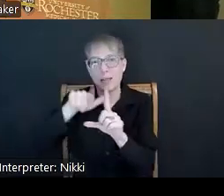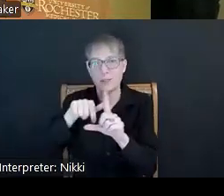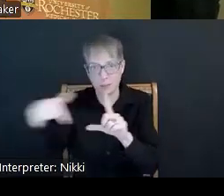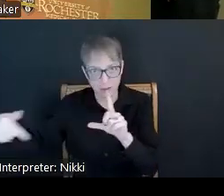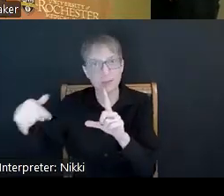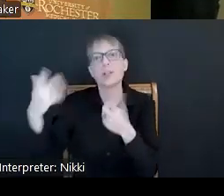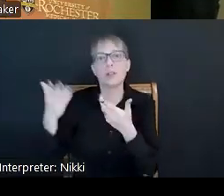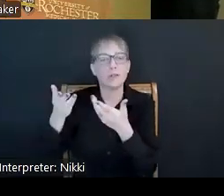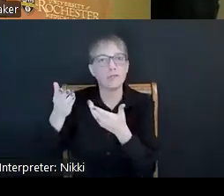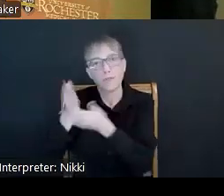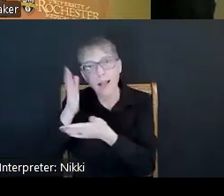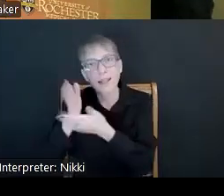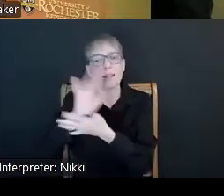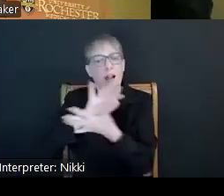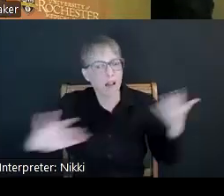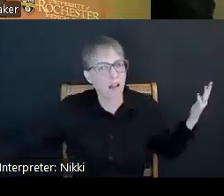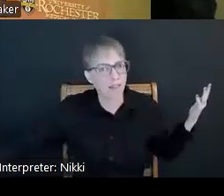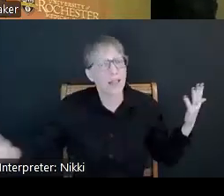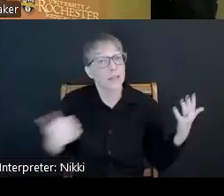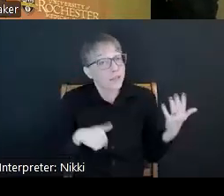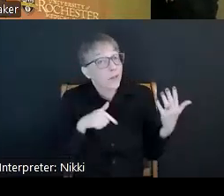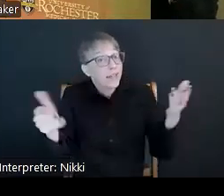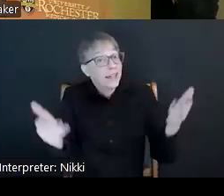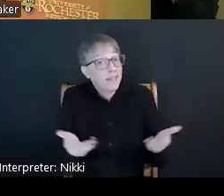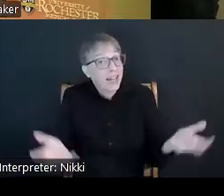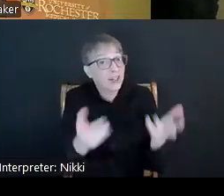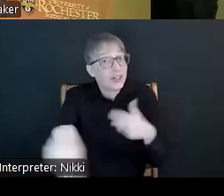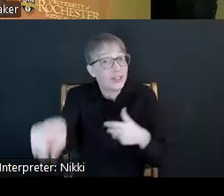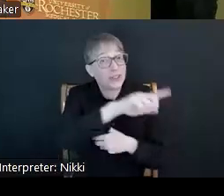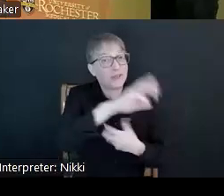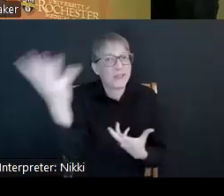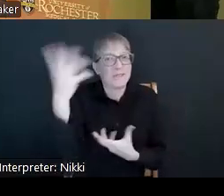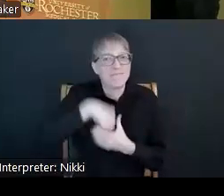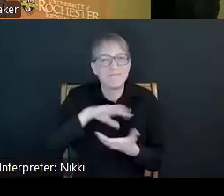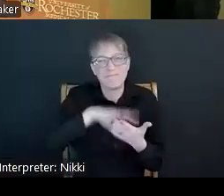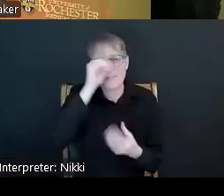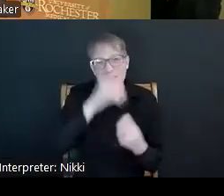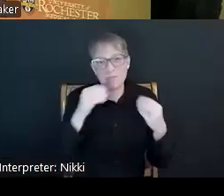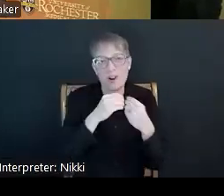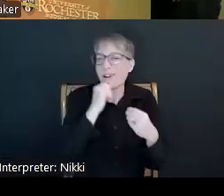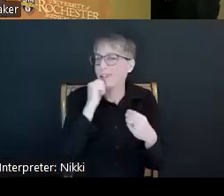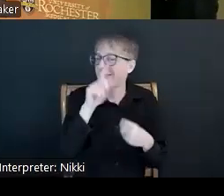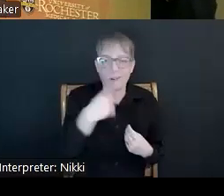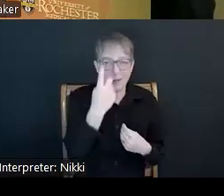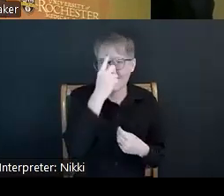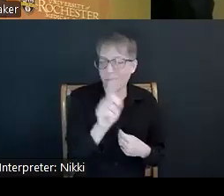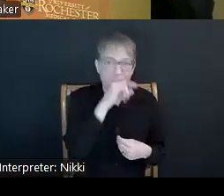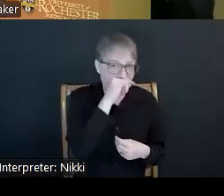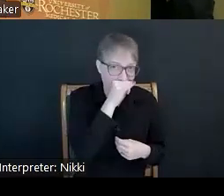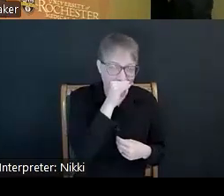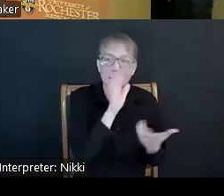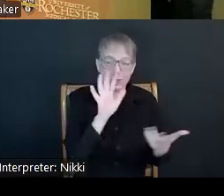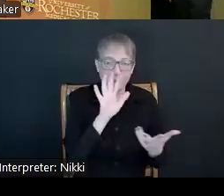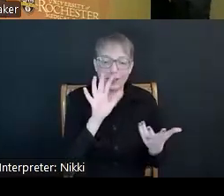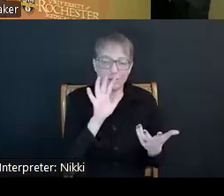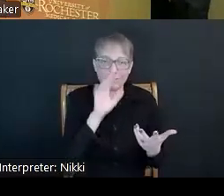department and dive into deeper into any of these topics. Our work is not just for kids, just like today, it's very much for our whole community.